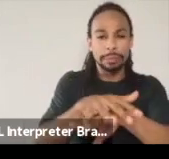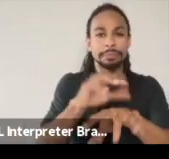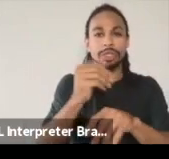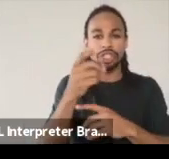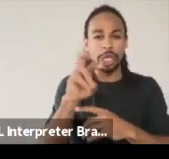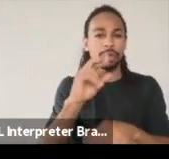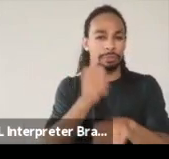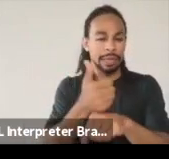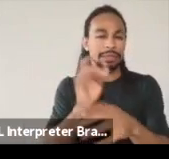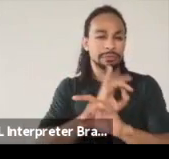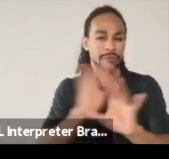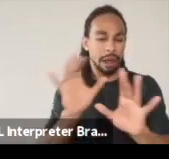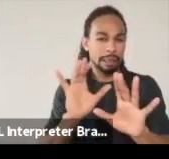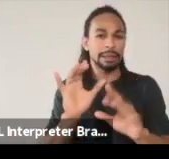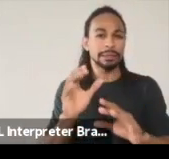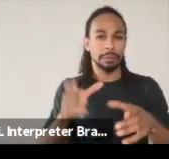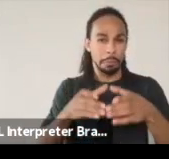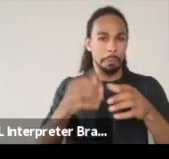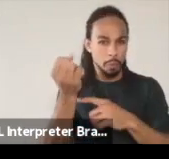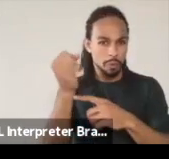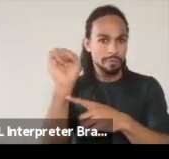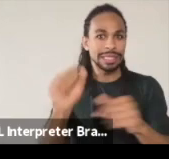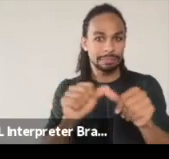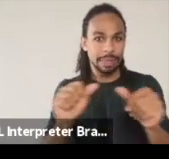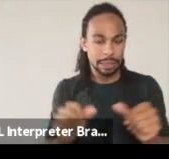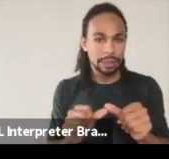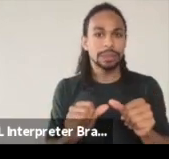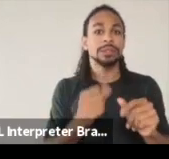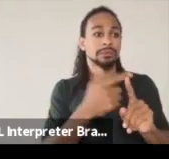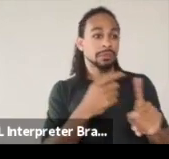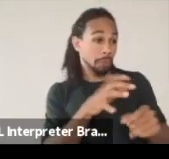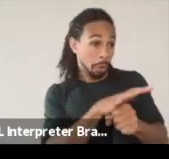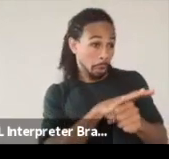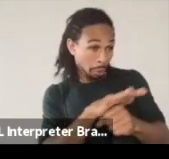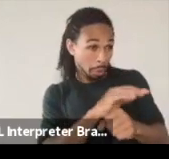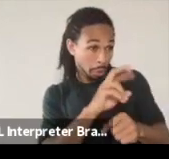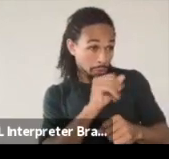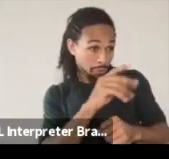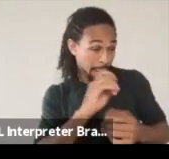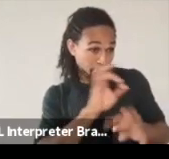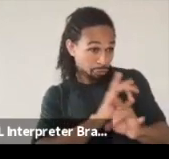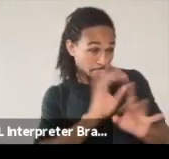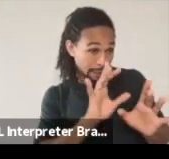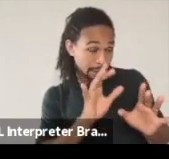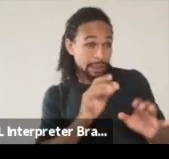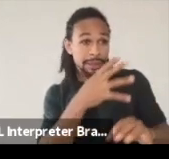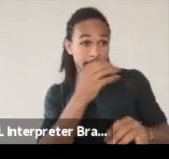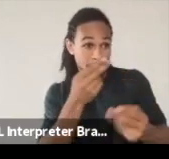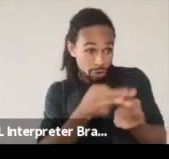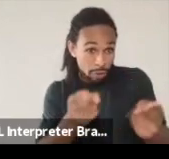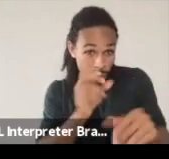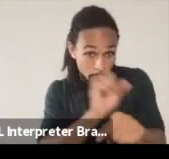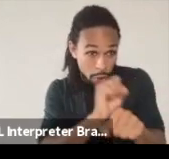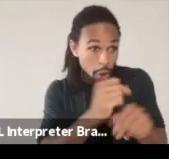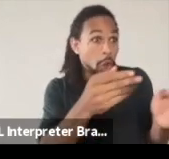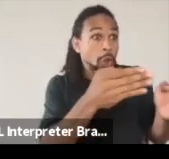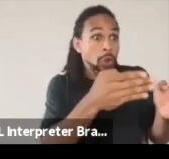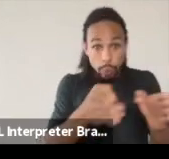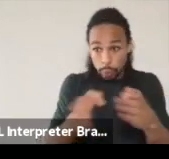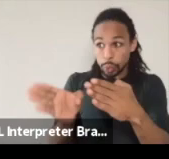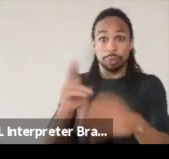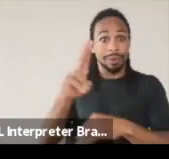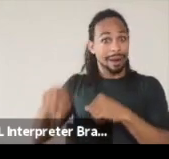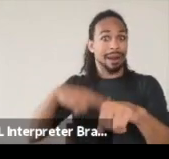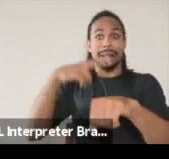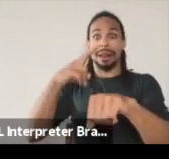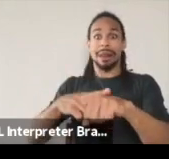spaces, from local rape crisis and domestic violence shelter work to national sexual assault